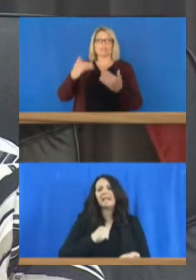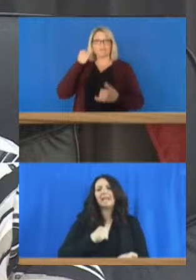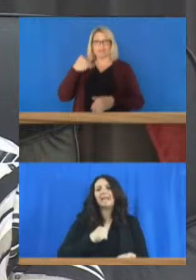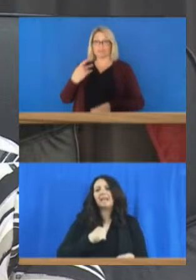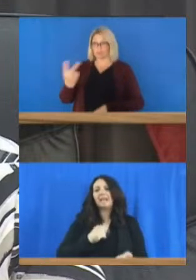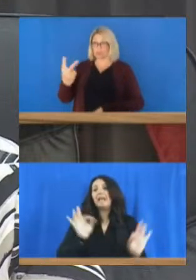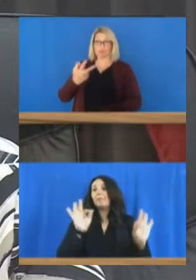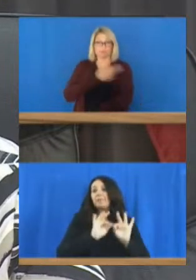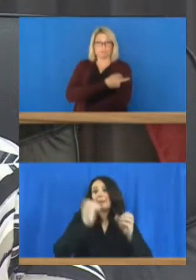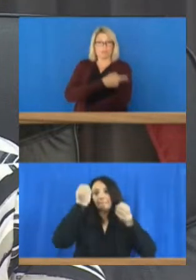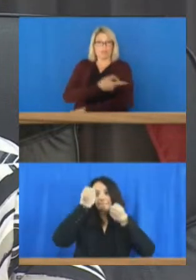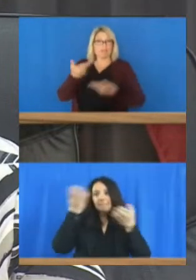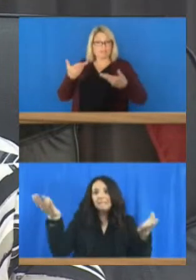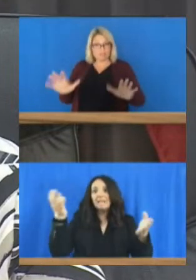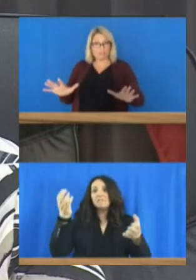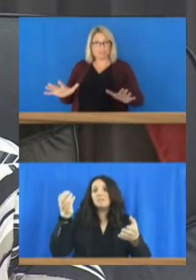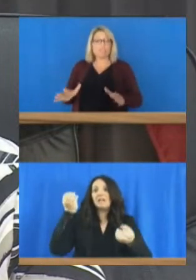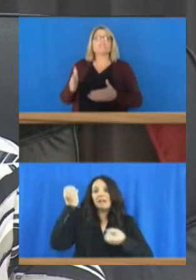2 doses.